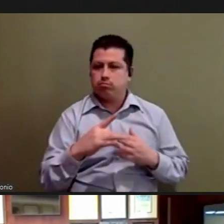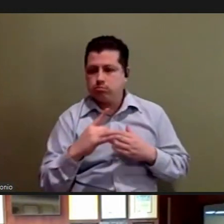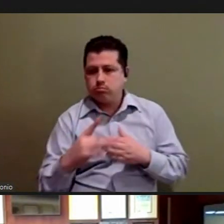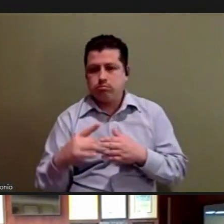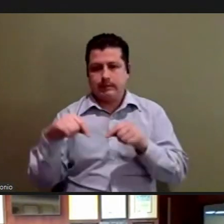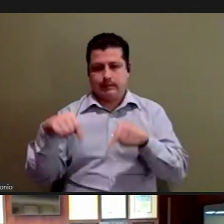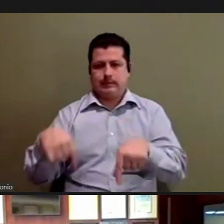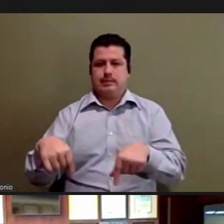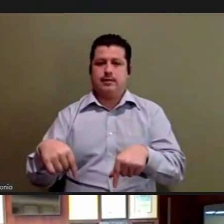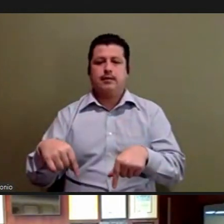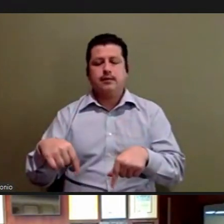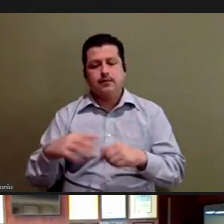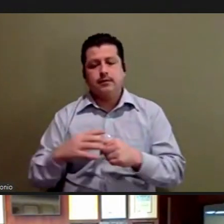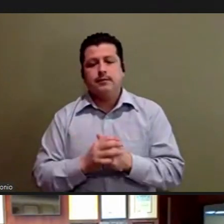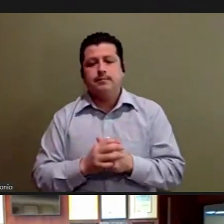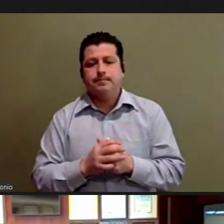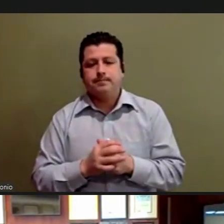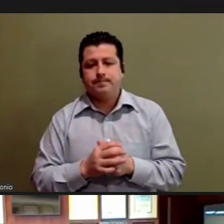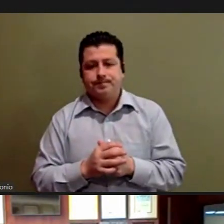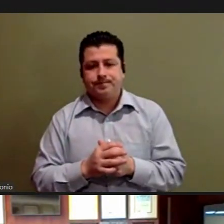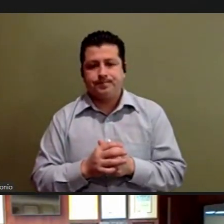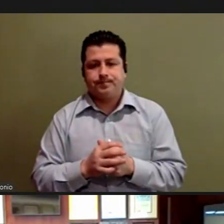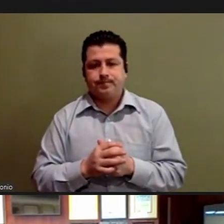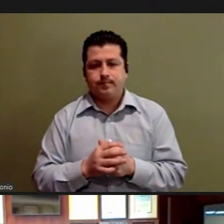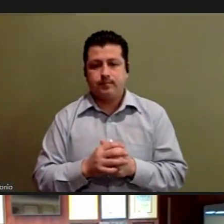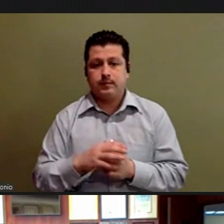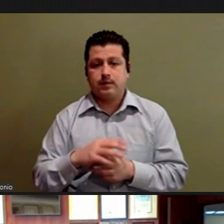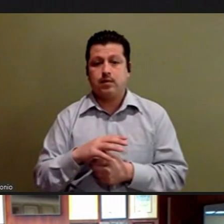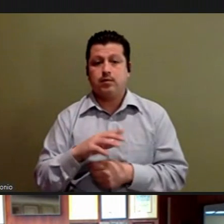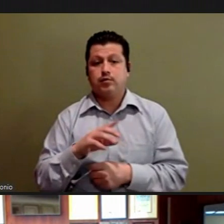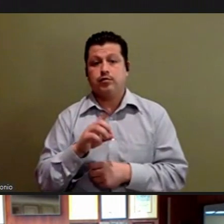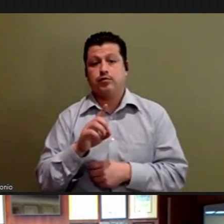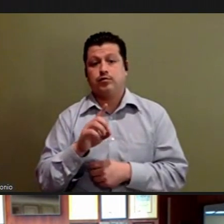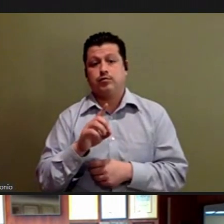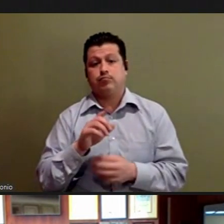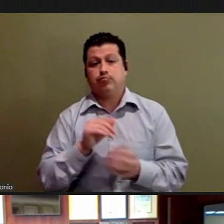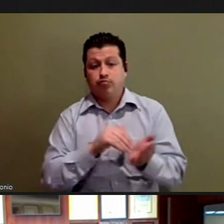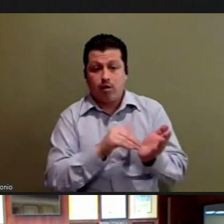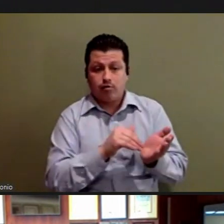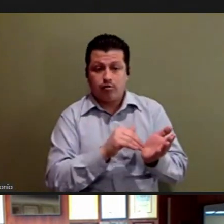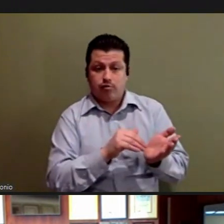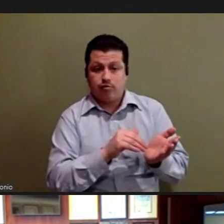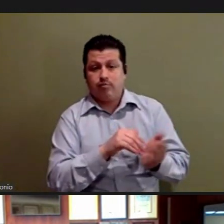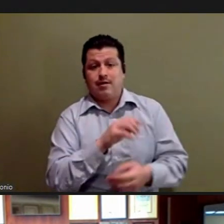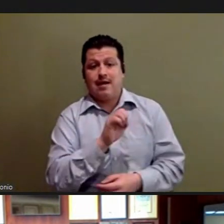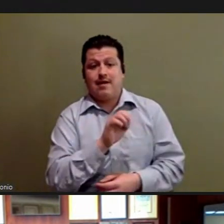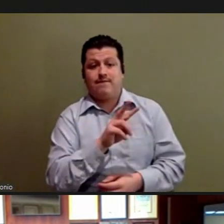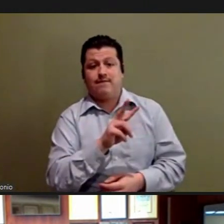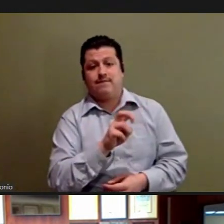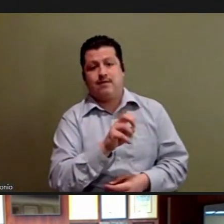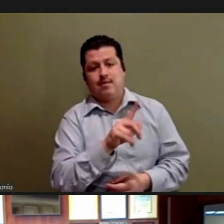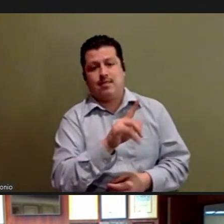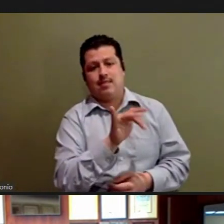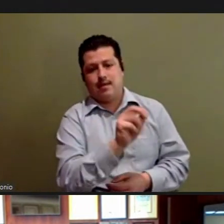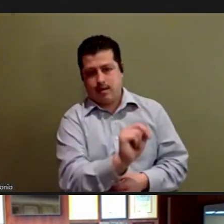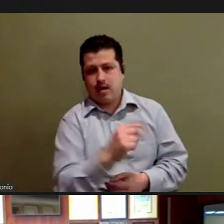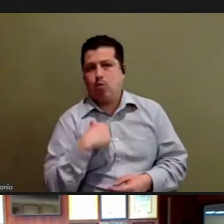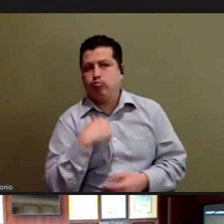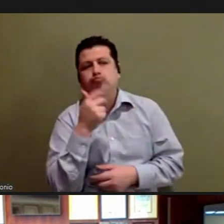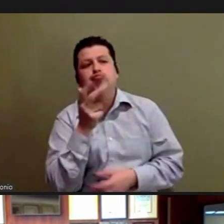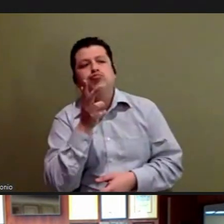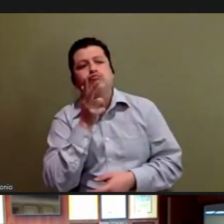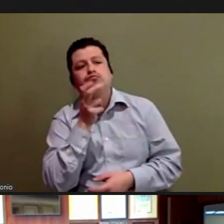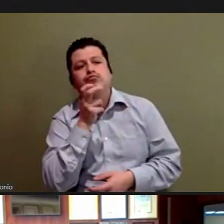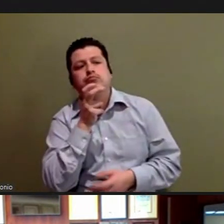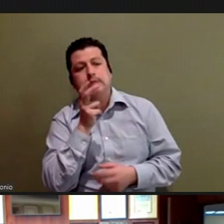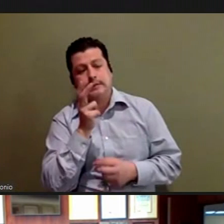Hilton. To Dr. Evelyn Aurora, thank you so much. I was listening in on your presentation.